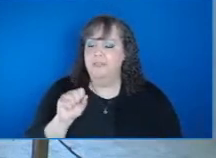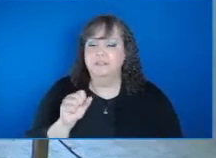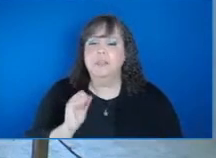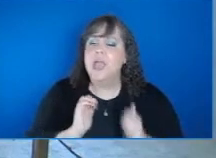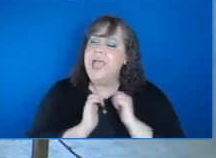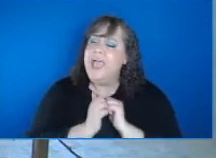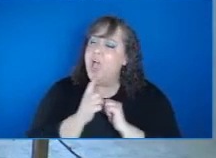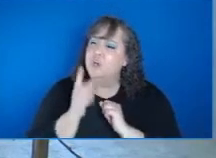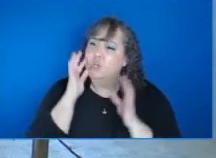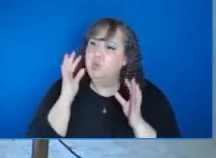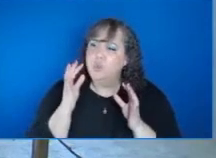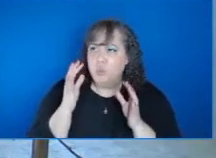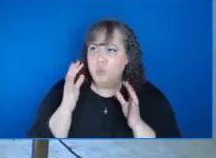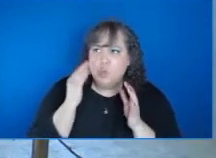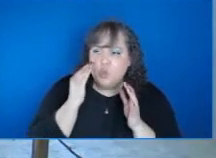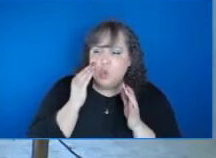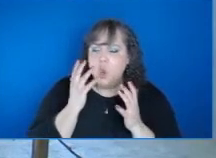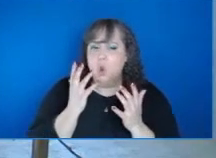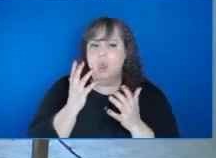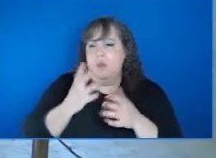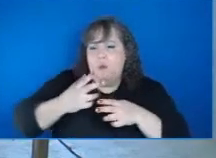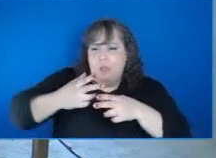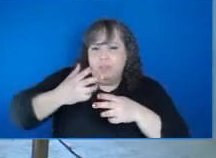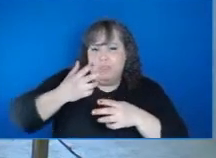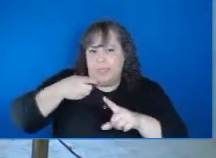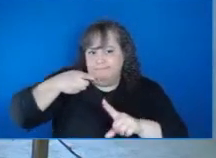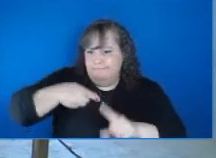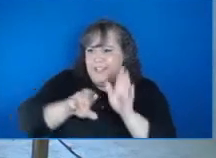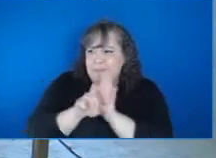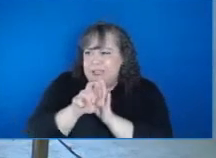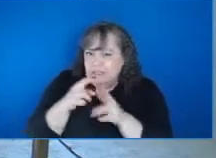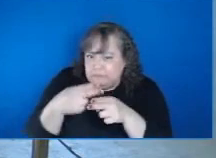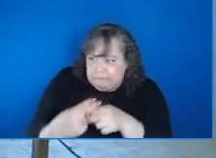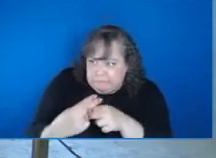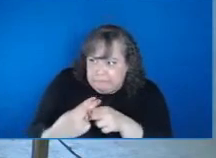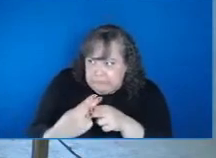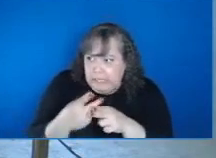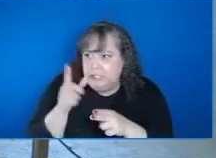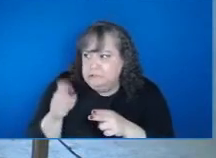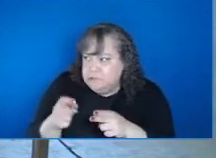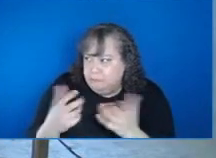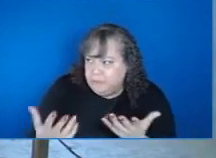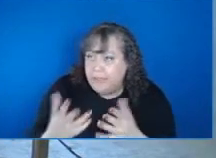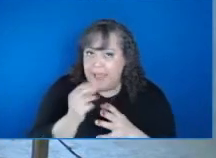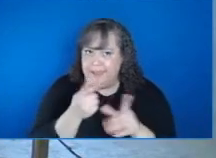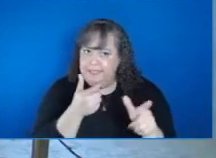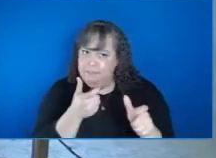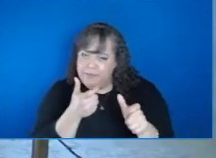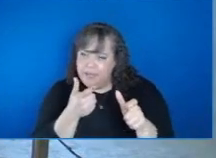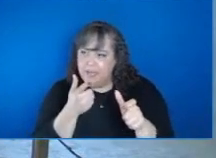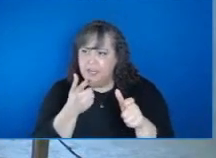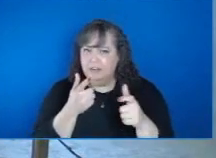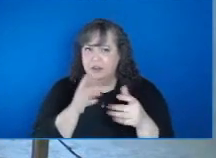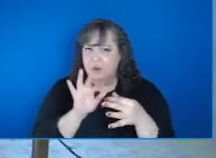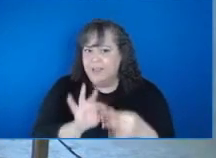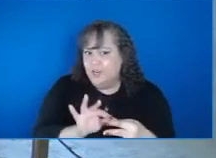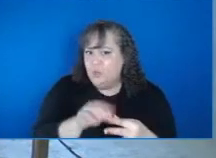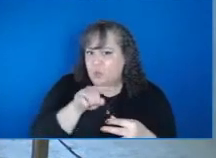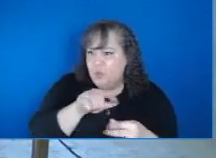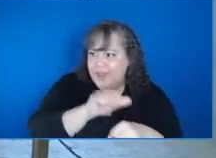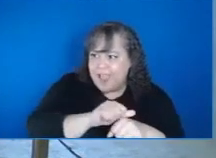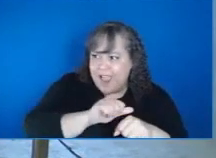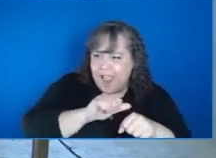the spacecraft should be and its speed in relation to the weight and speed of the asteroid in order to change the